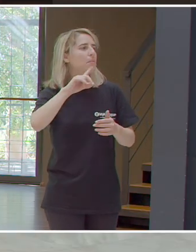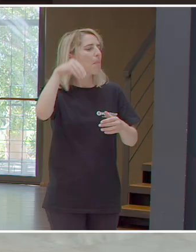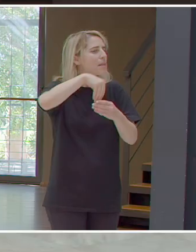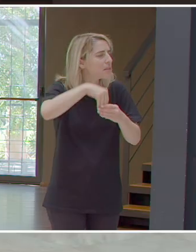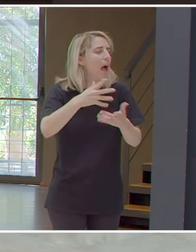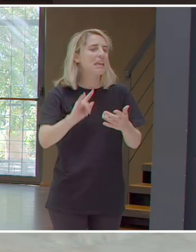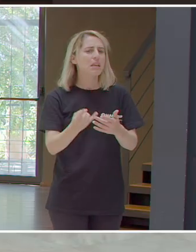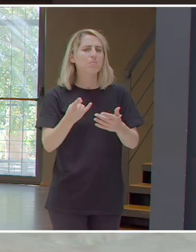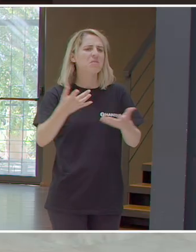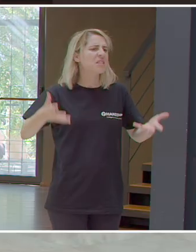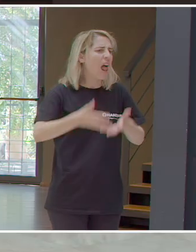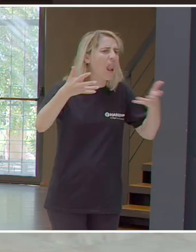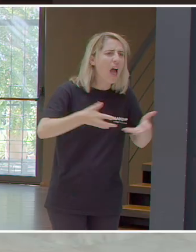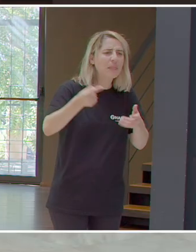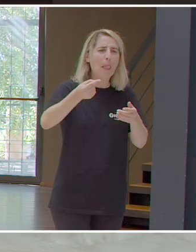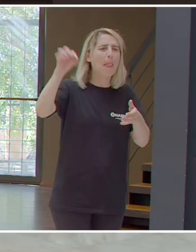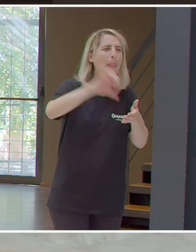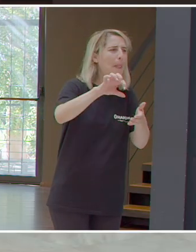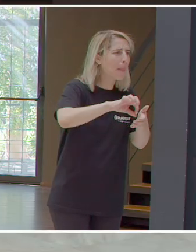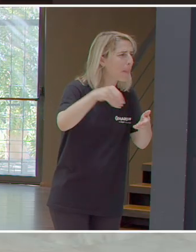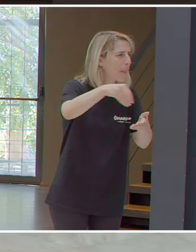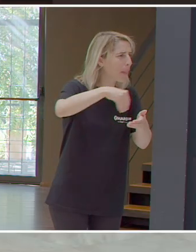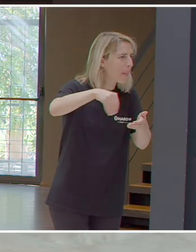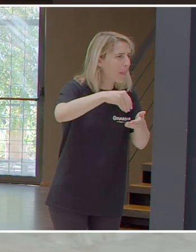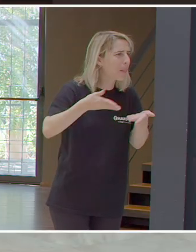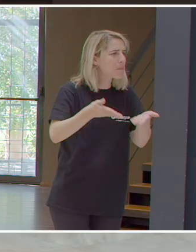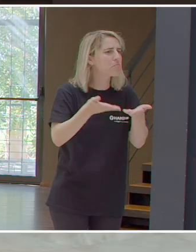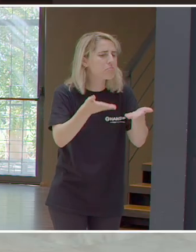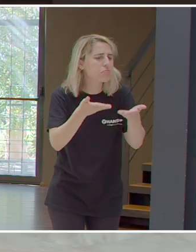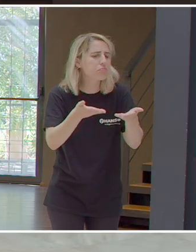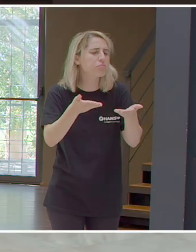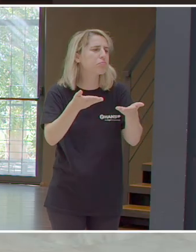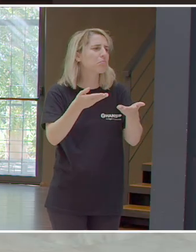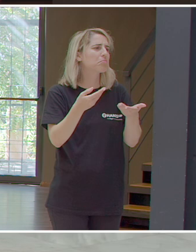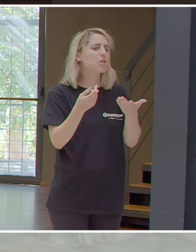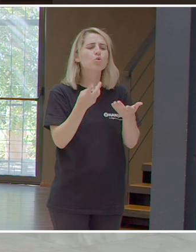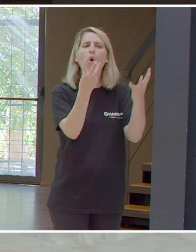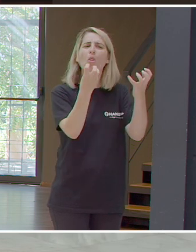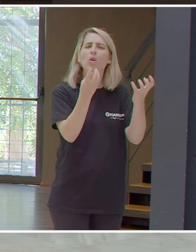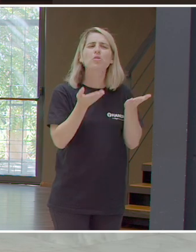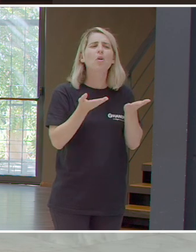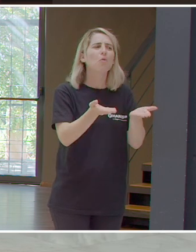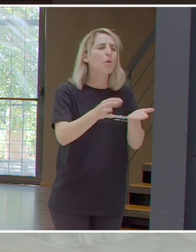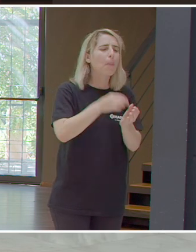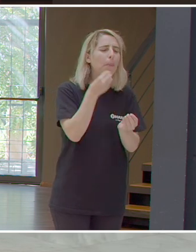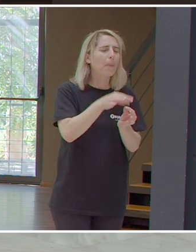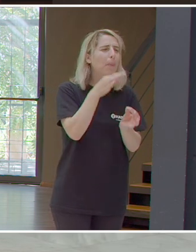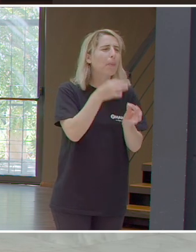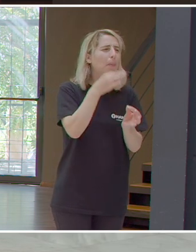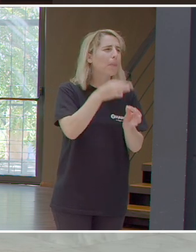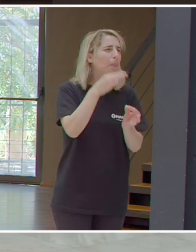some sweets. You can also bake it. It's temperature stable up to 180 degrees Celsius. So you can just play around.